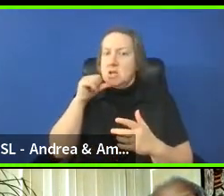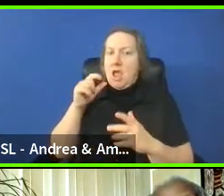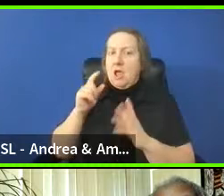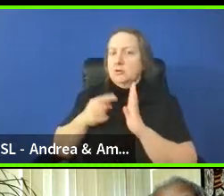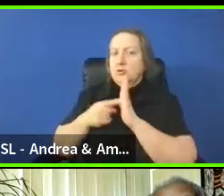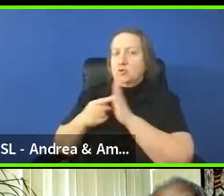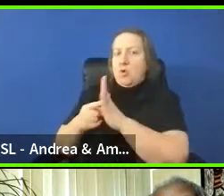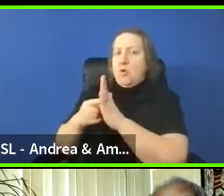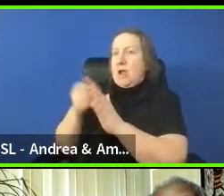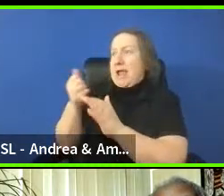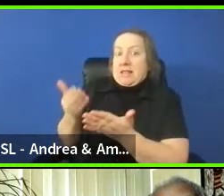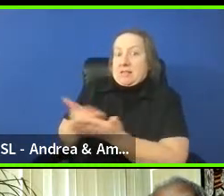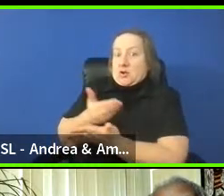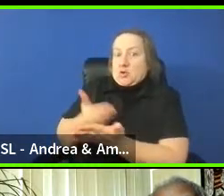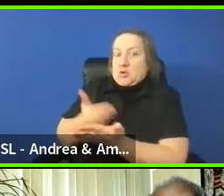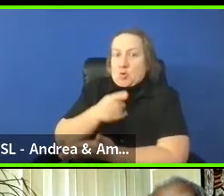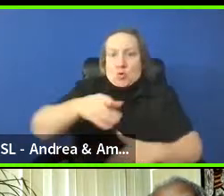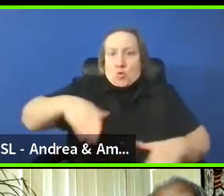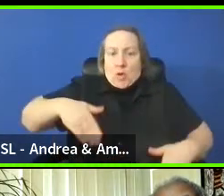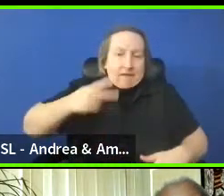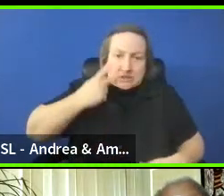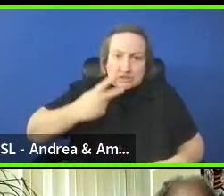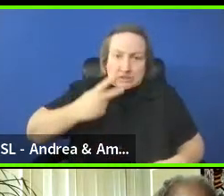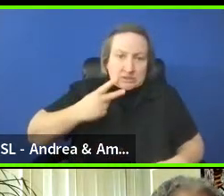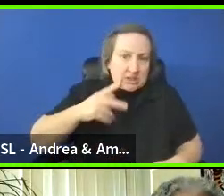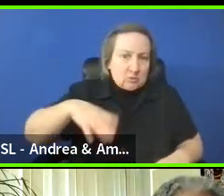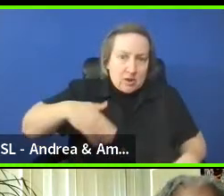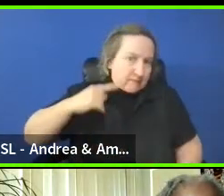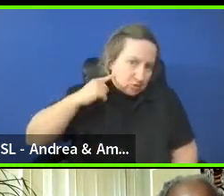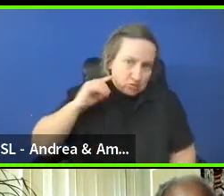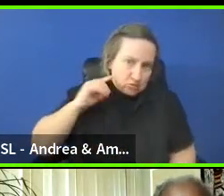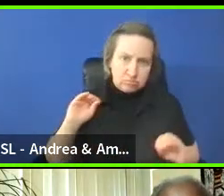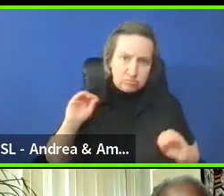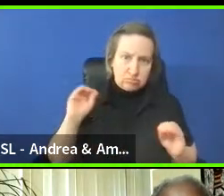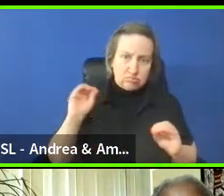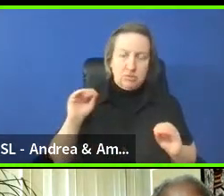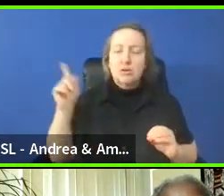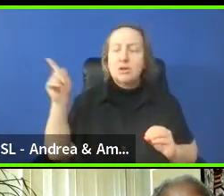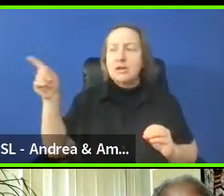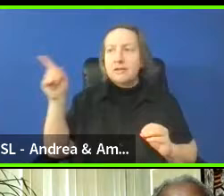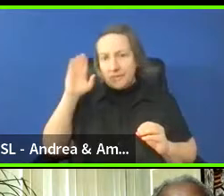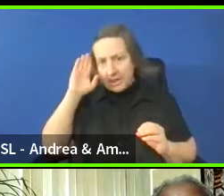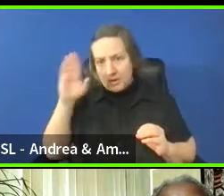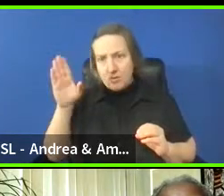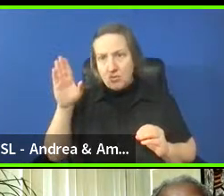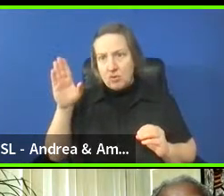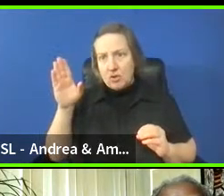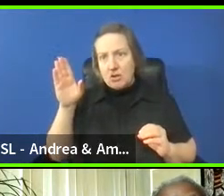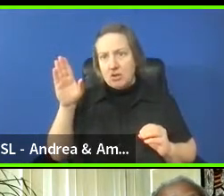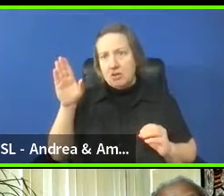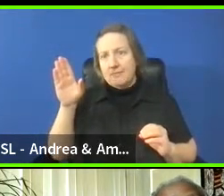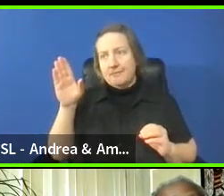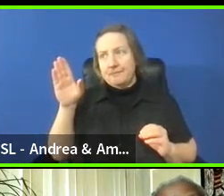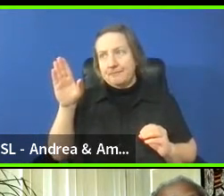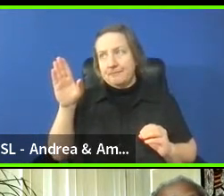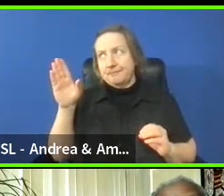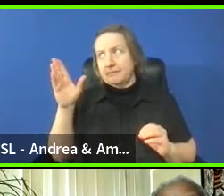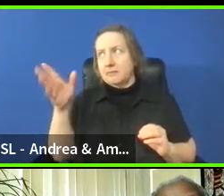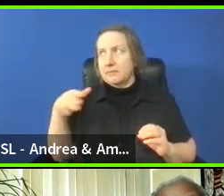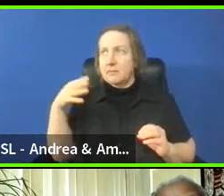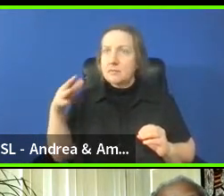you have not seen nor heard. So they are coming on the, I would